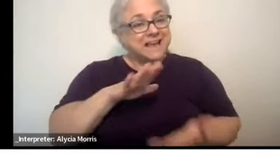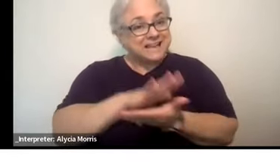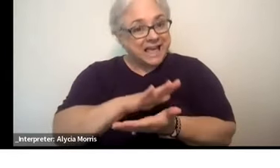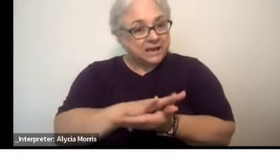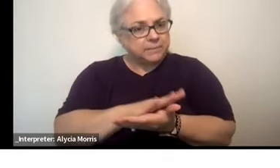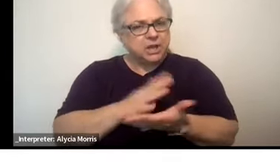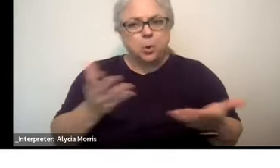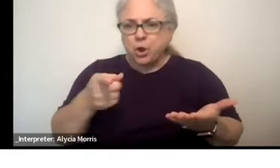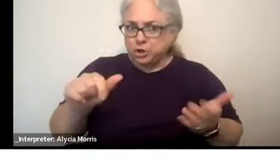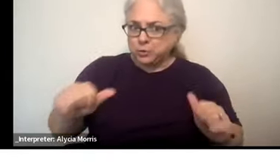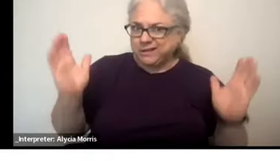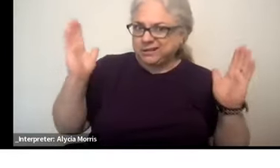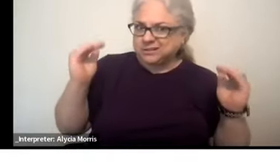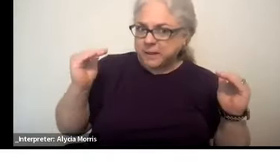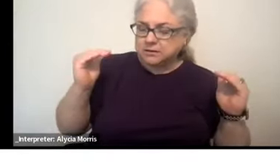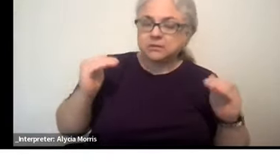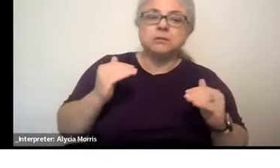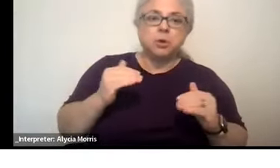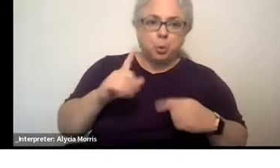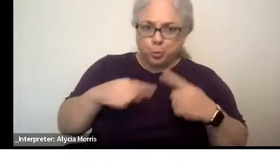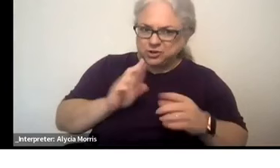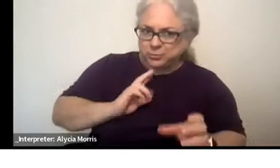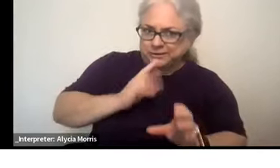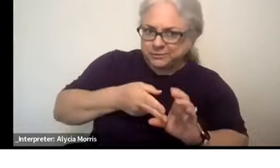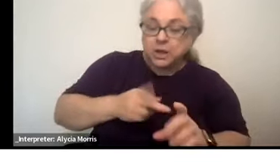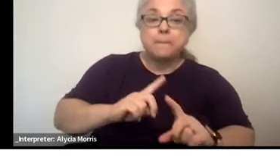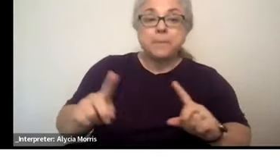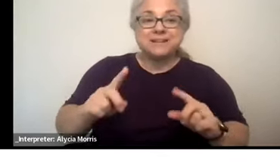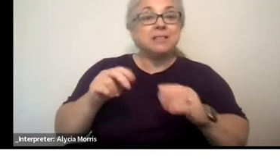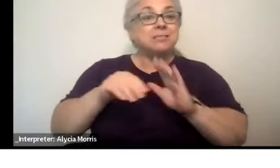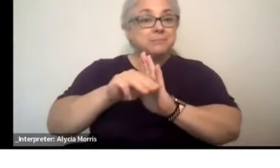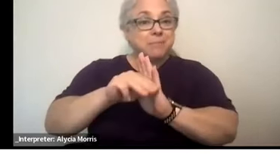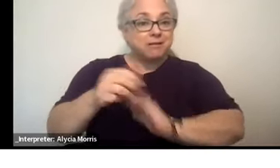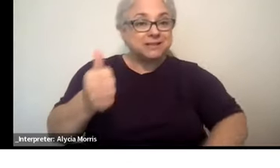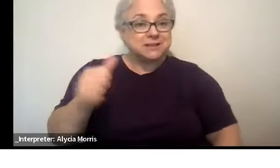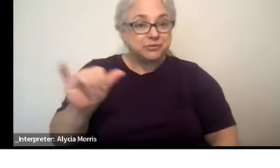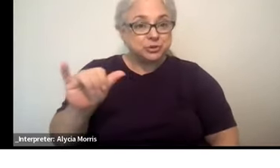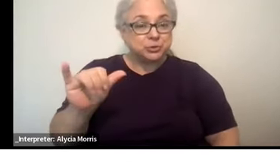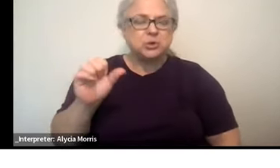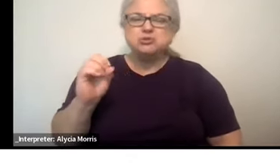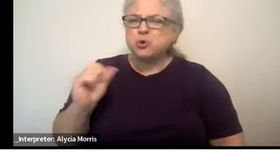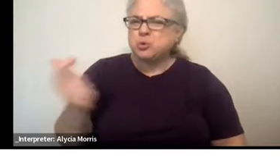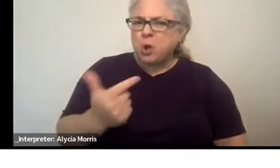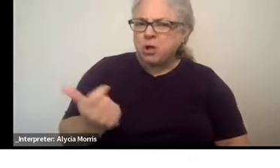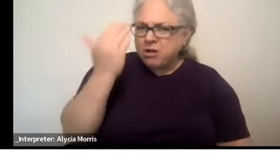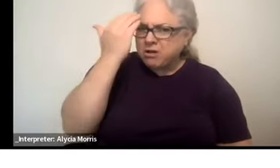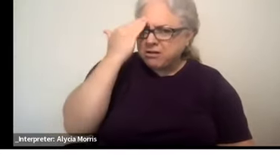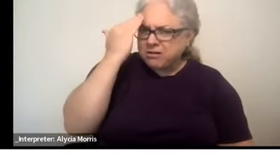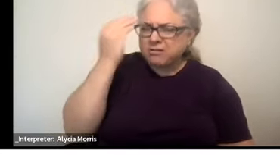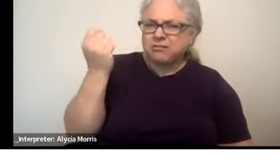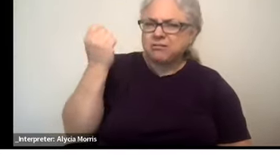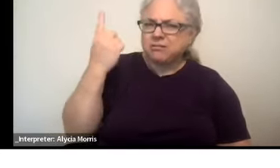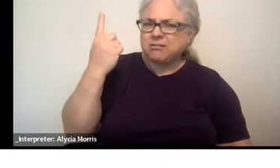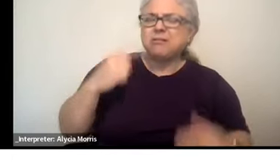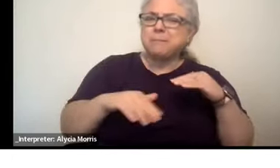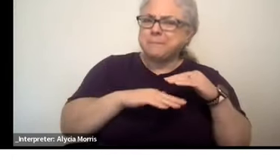be expected by participating colleges, but about the BILT model itself. So everyone has at least a basic